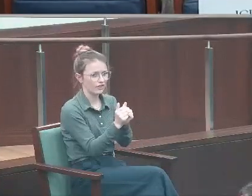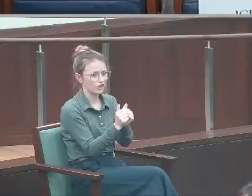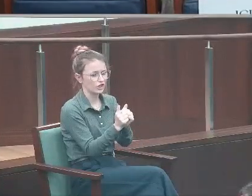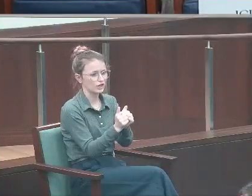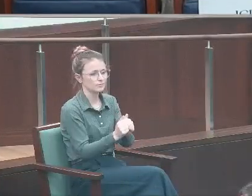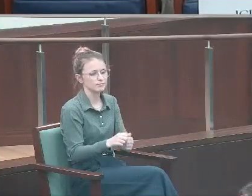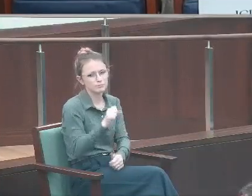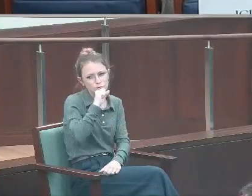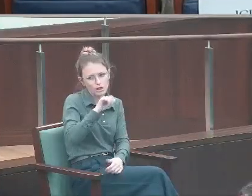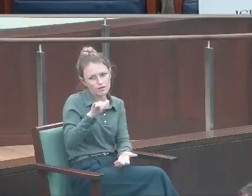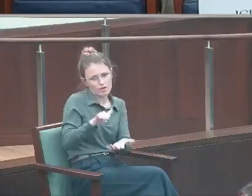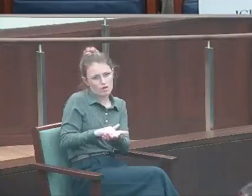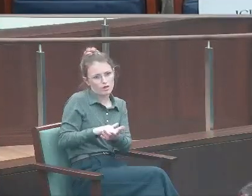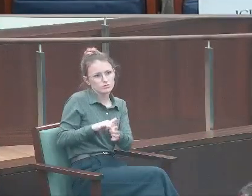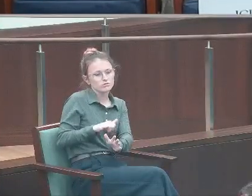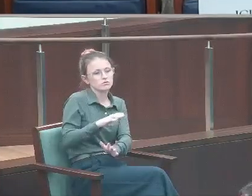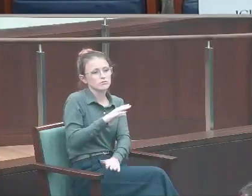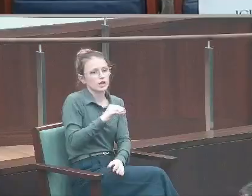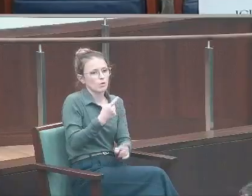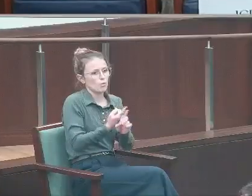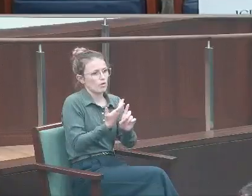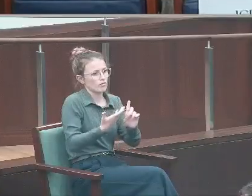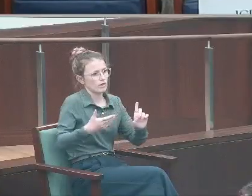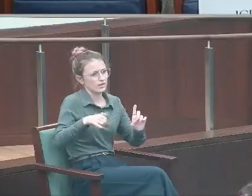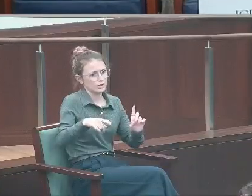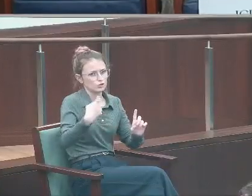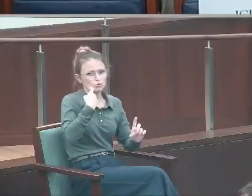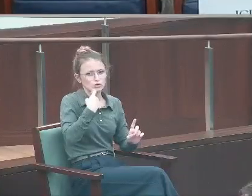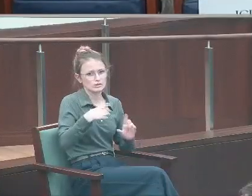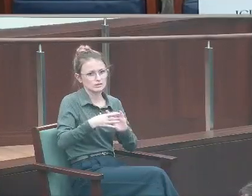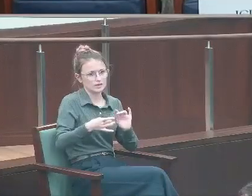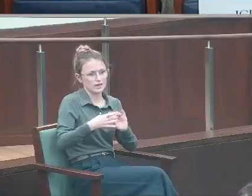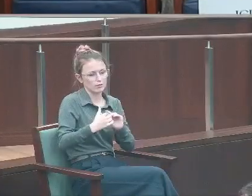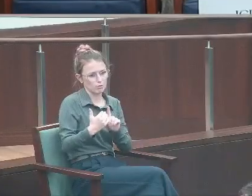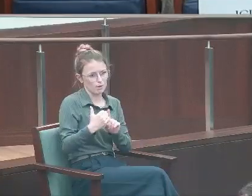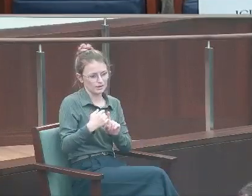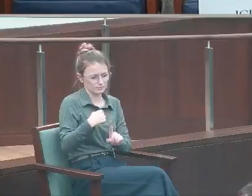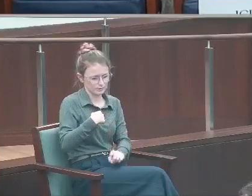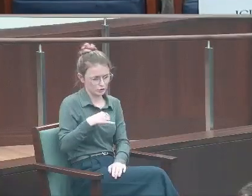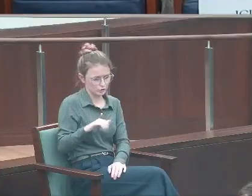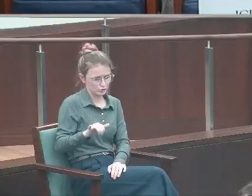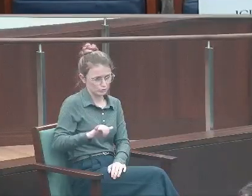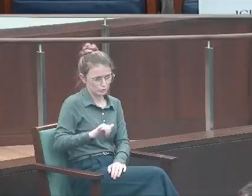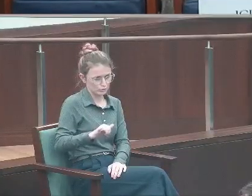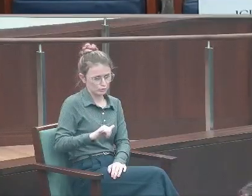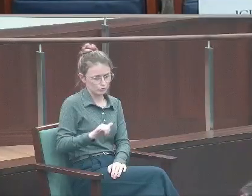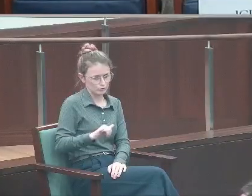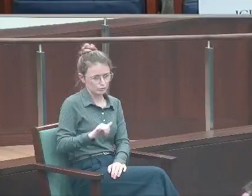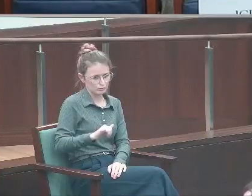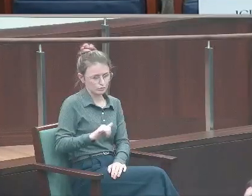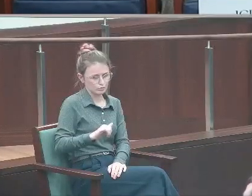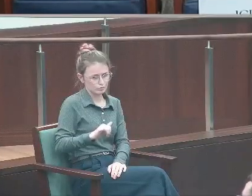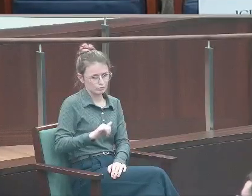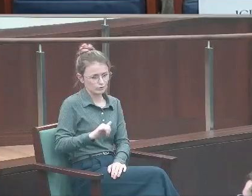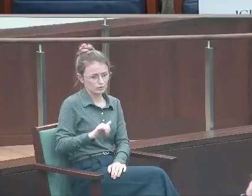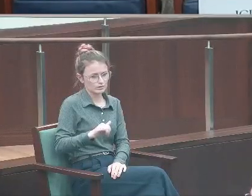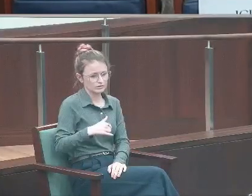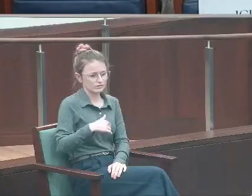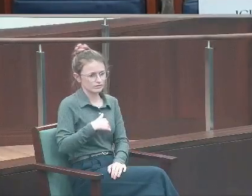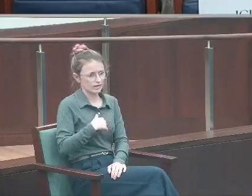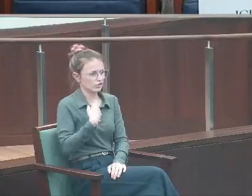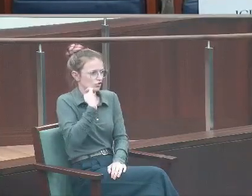that. And one of the things, Amy, that you just said reminded me of this amazing article. I was just quoting this article a couple of days ago, so I have it fresh in